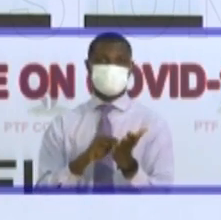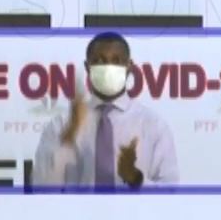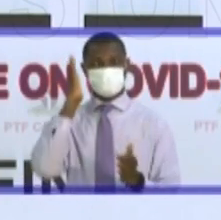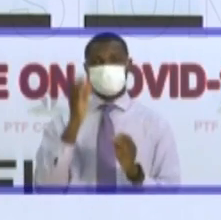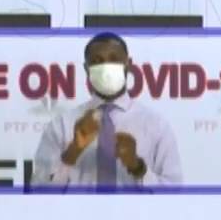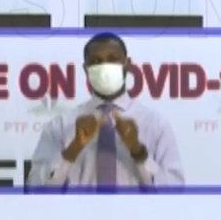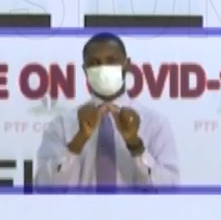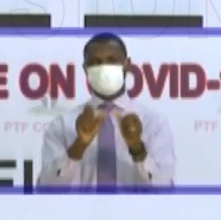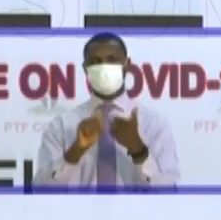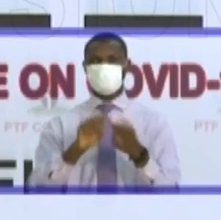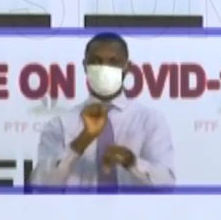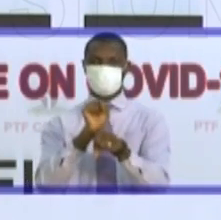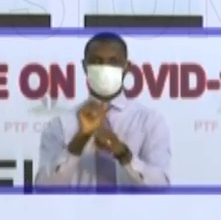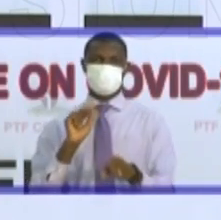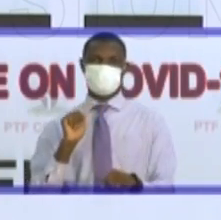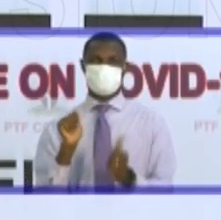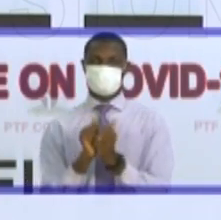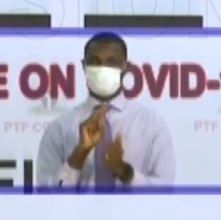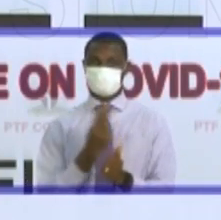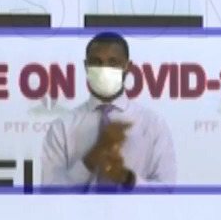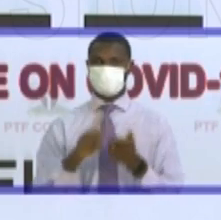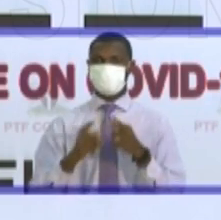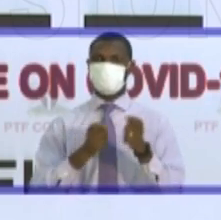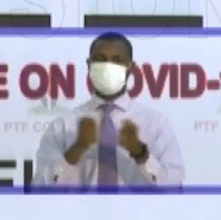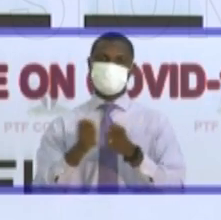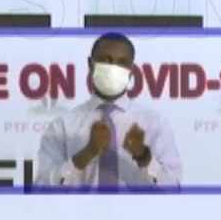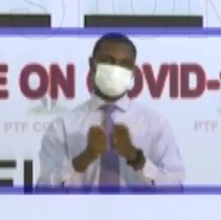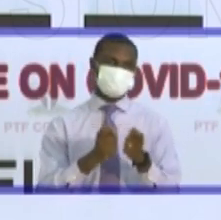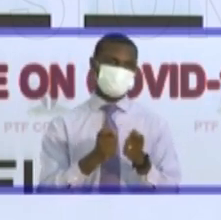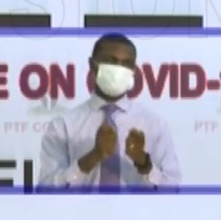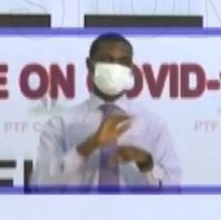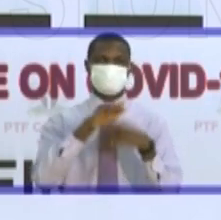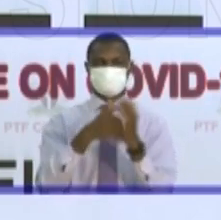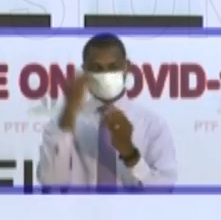with us to prevent the spread of divisive and harmful fake news.